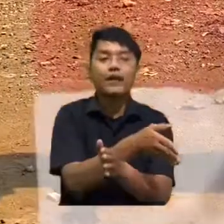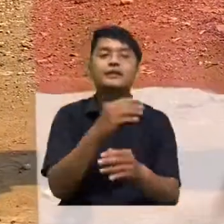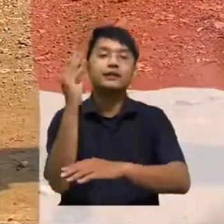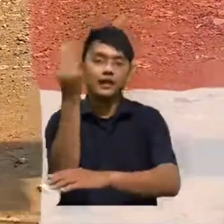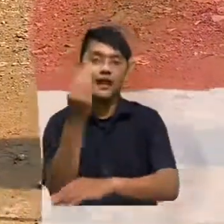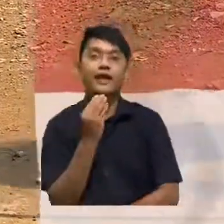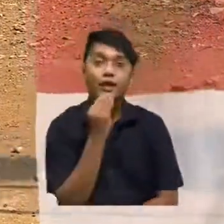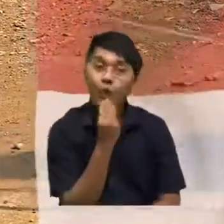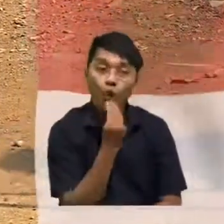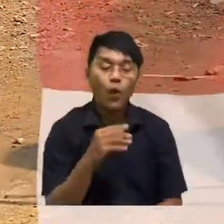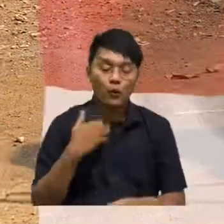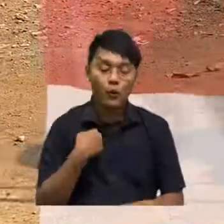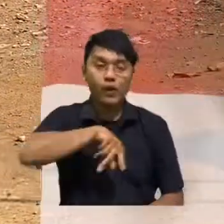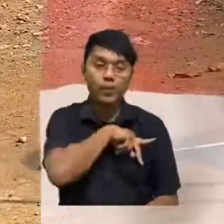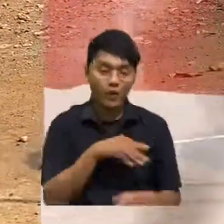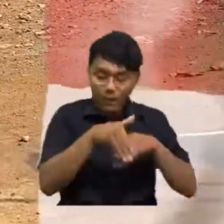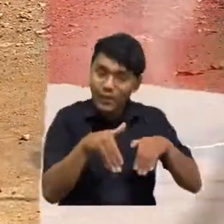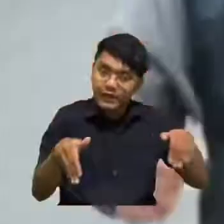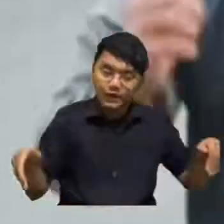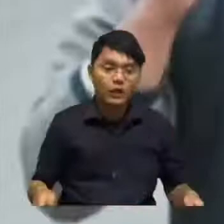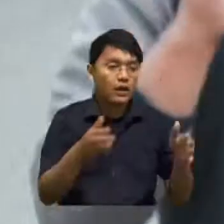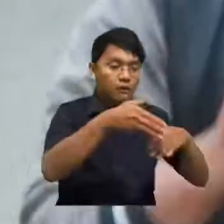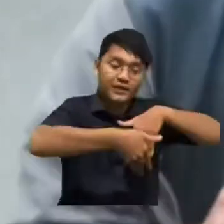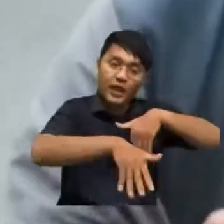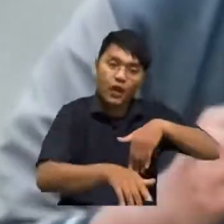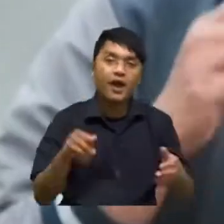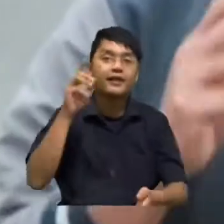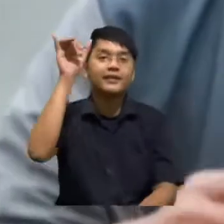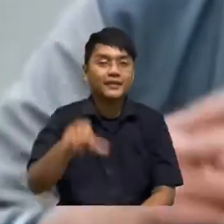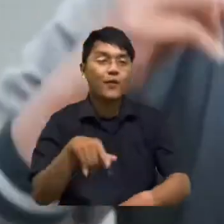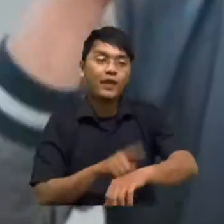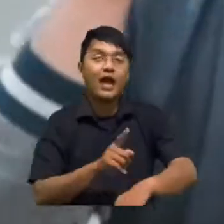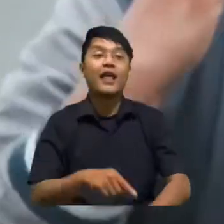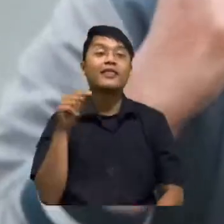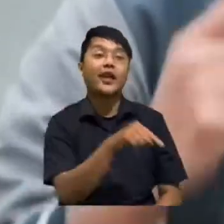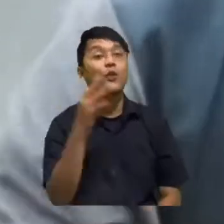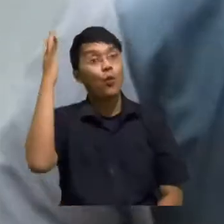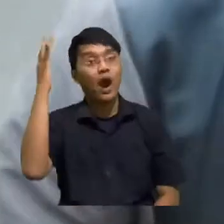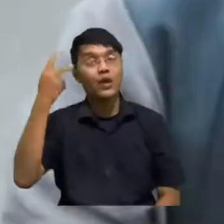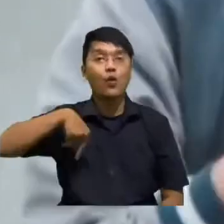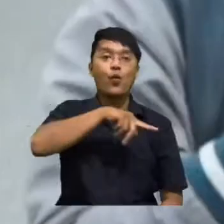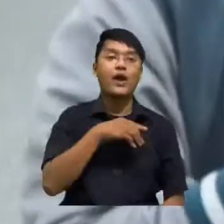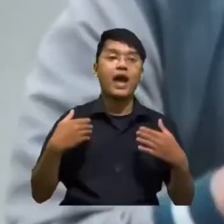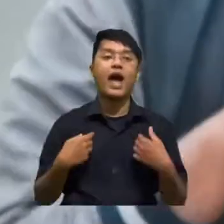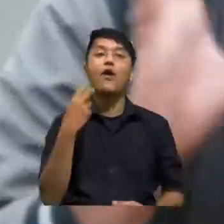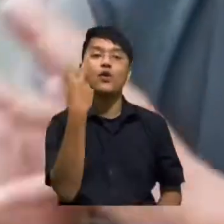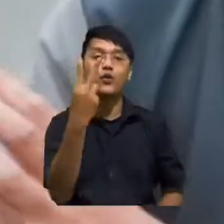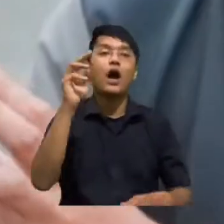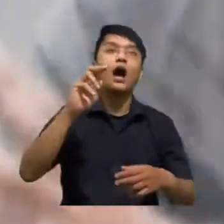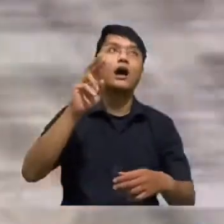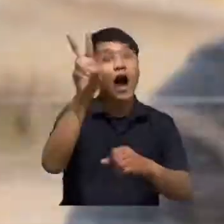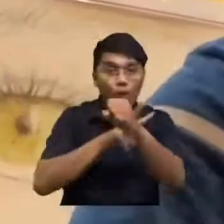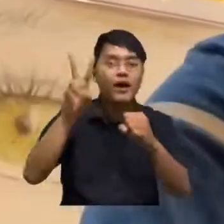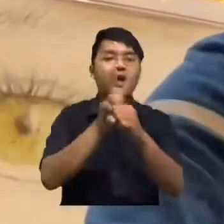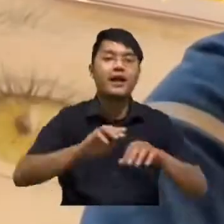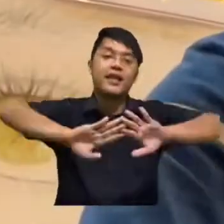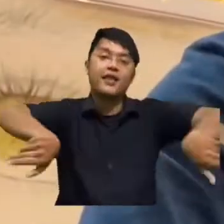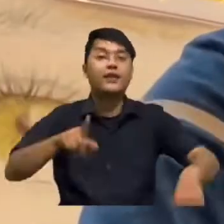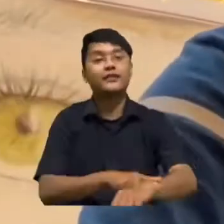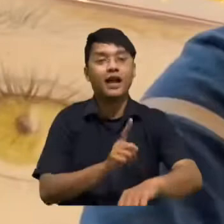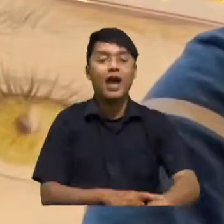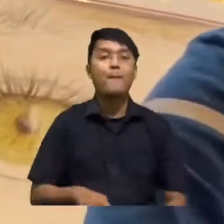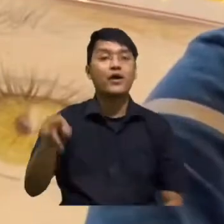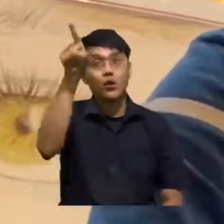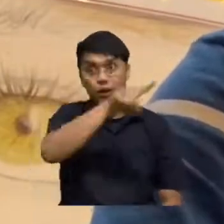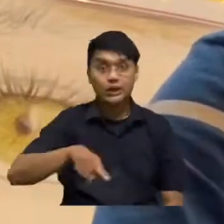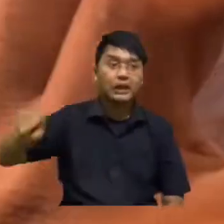we must be sure the time at the same time. That's why we have different 2 hours in different time zones. Based on the Great